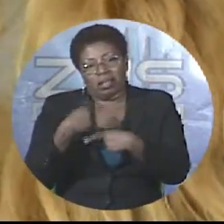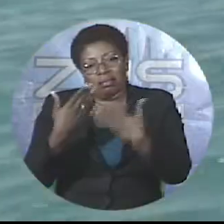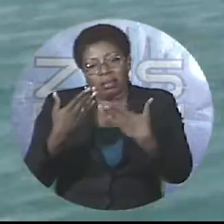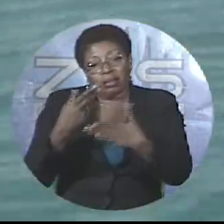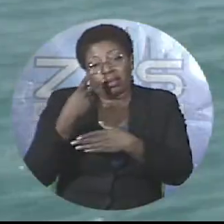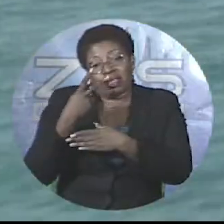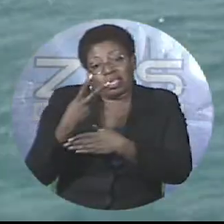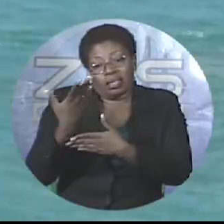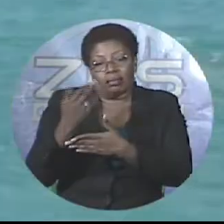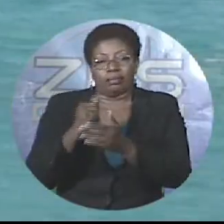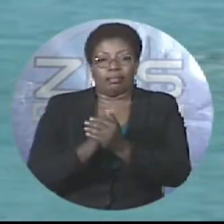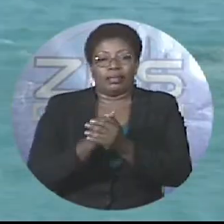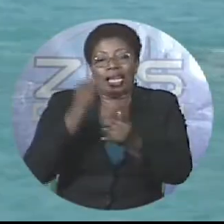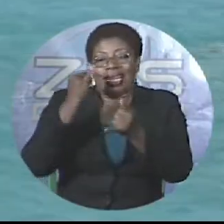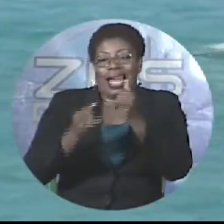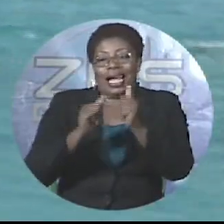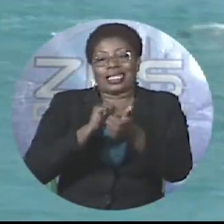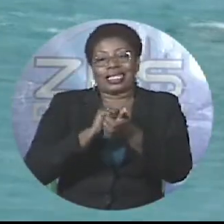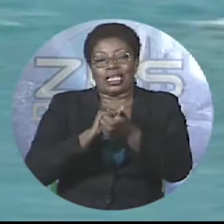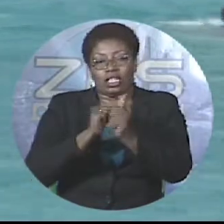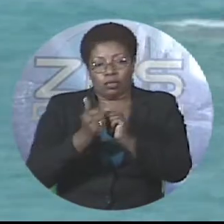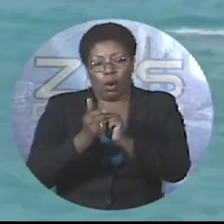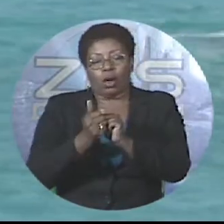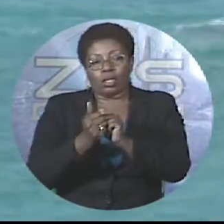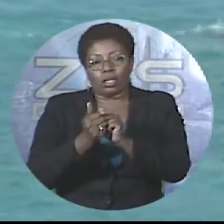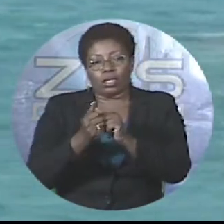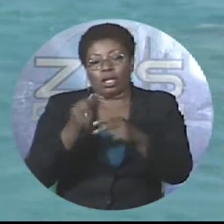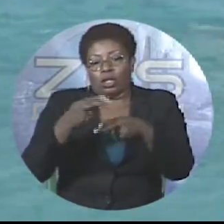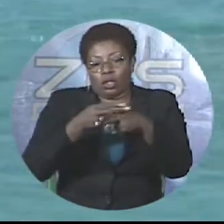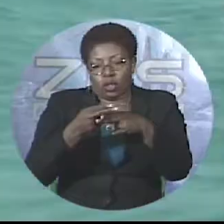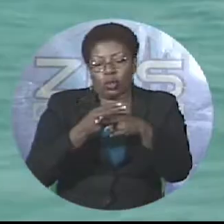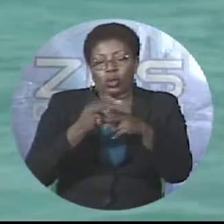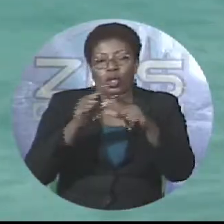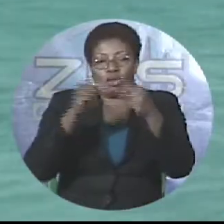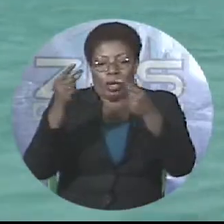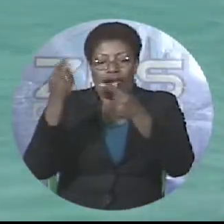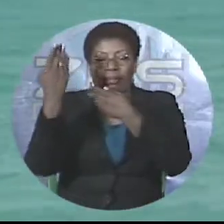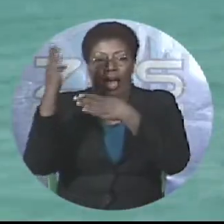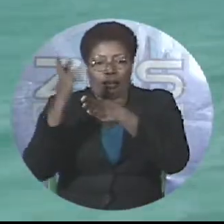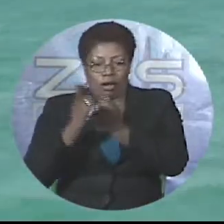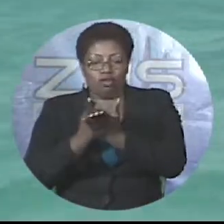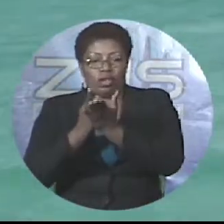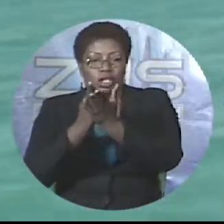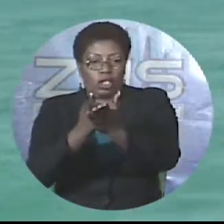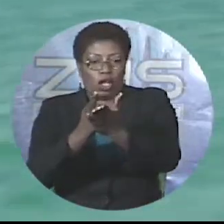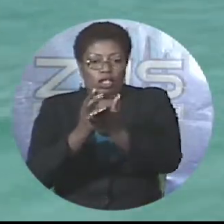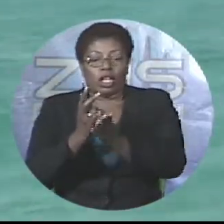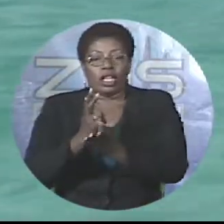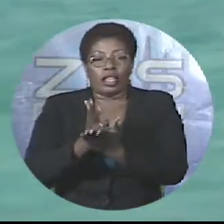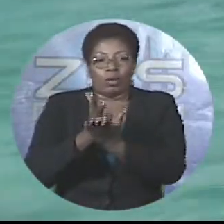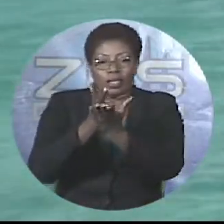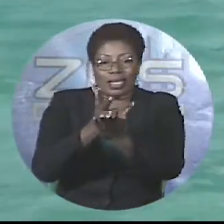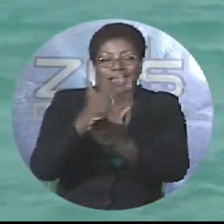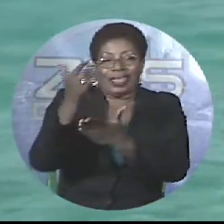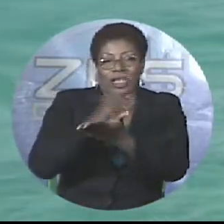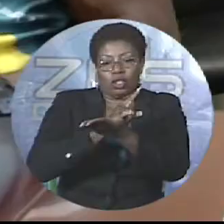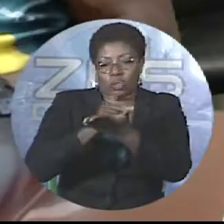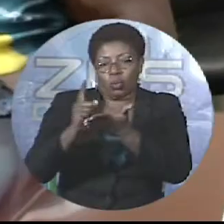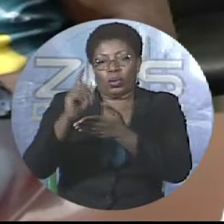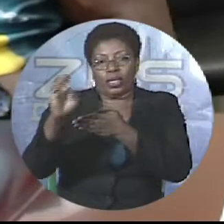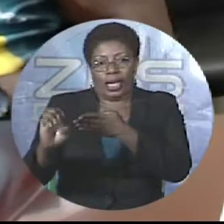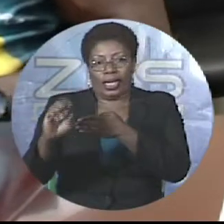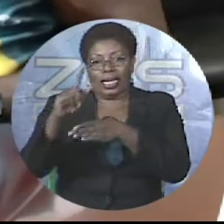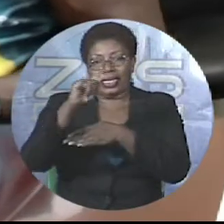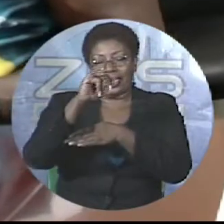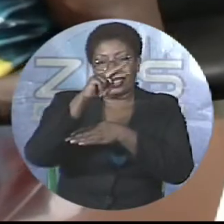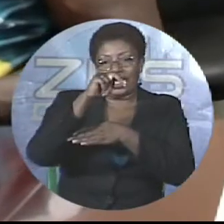see. And finally in sports, the countdown is on for the Grand Bahama Regatta. They will sail next weekend at Tino Beach.